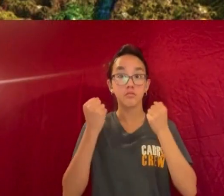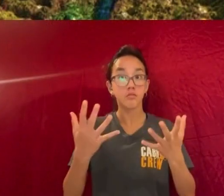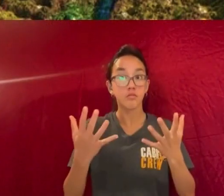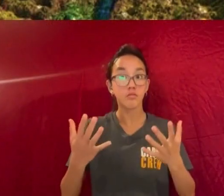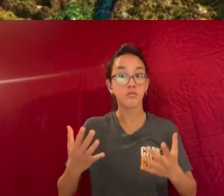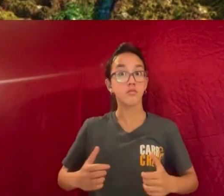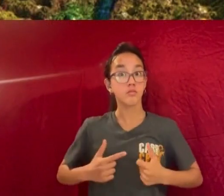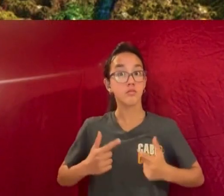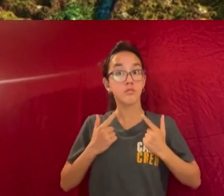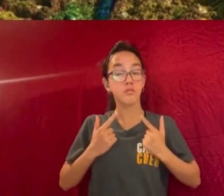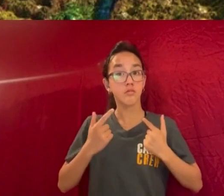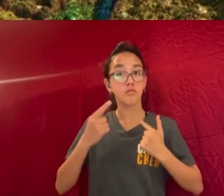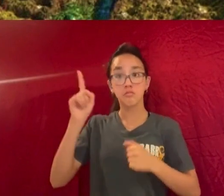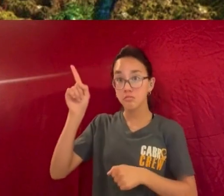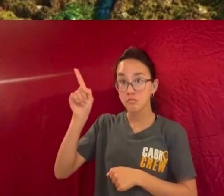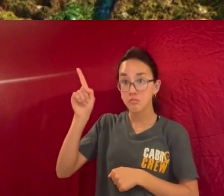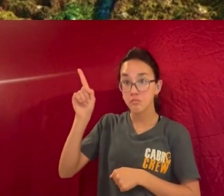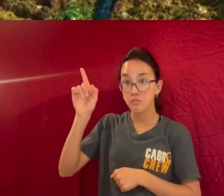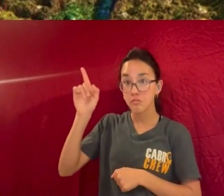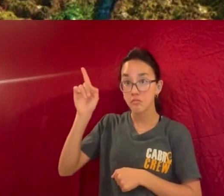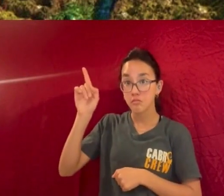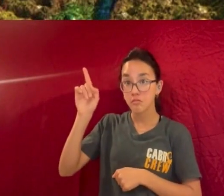Is there a lot of life?